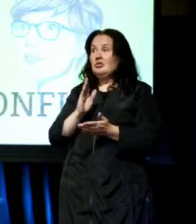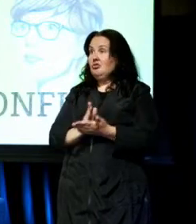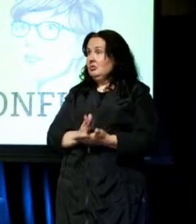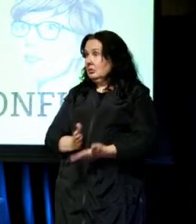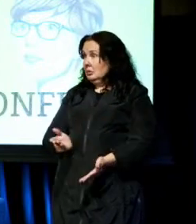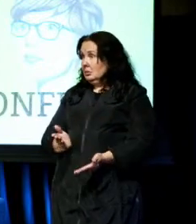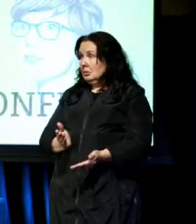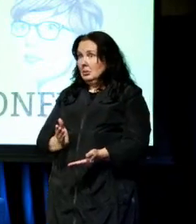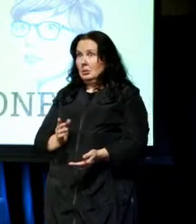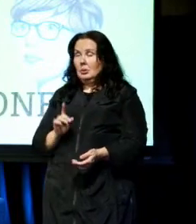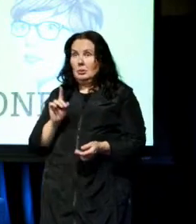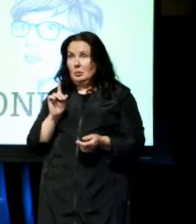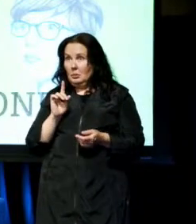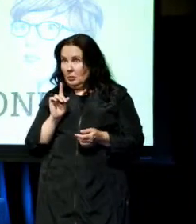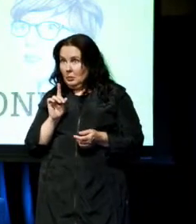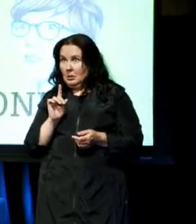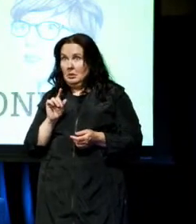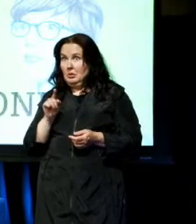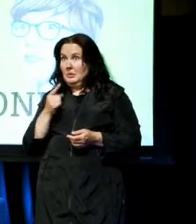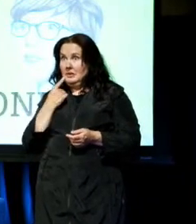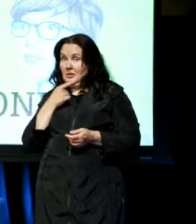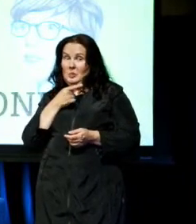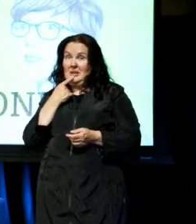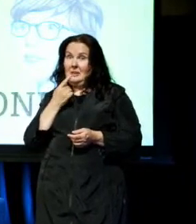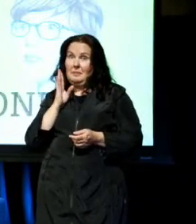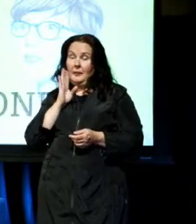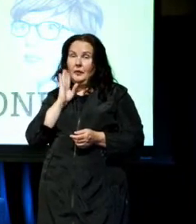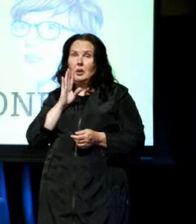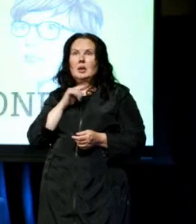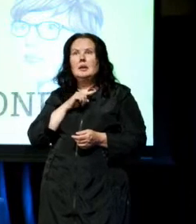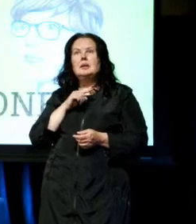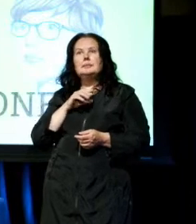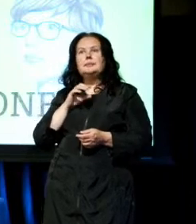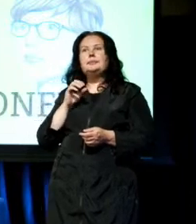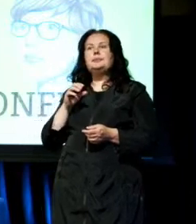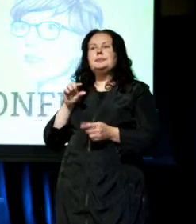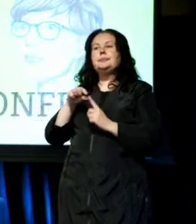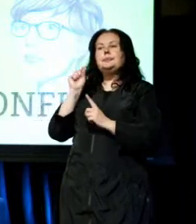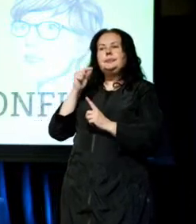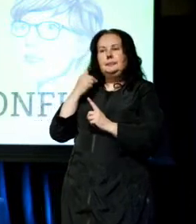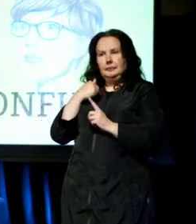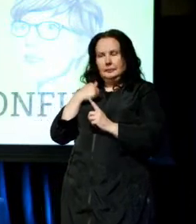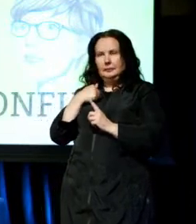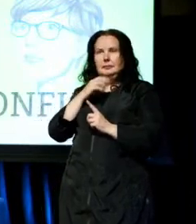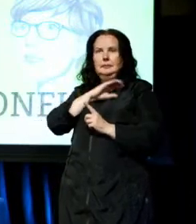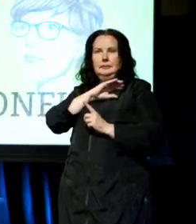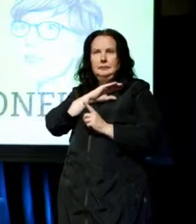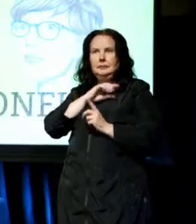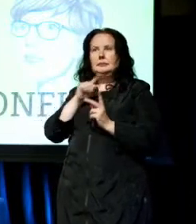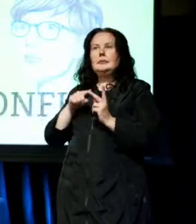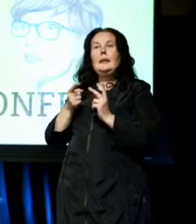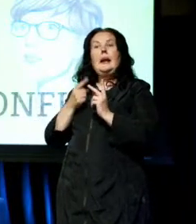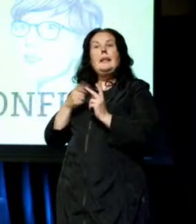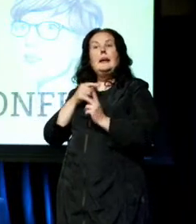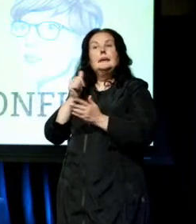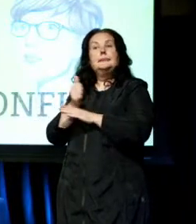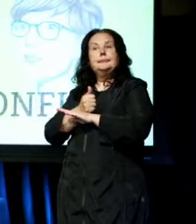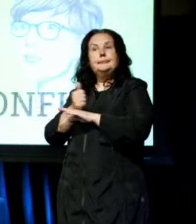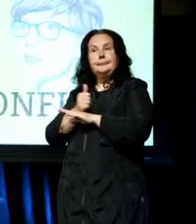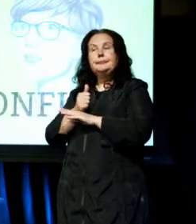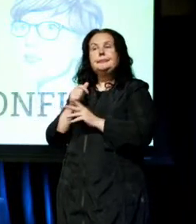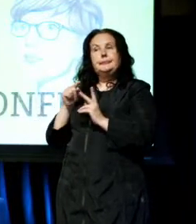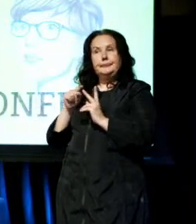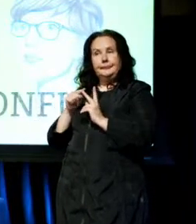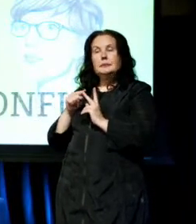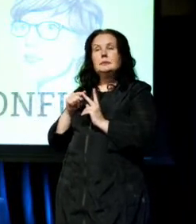It's true what you were saying before. They cast me and this other actor in non-disabled roles.